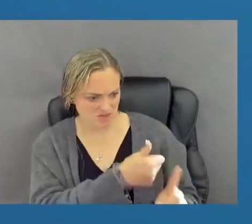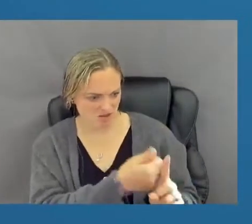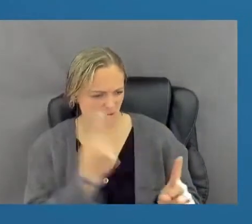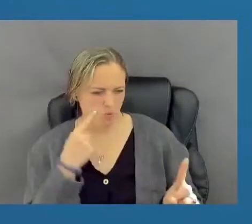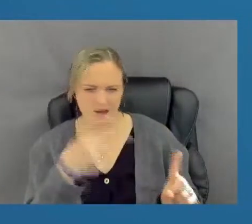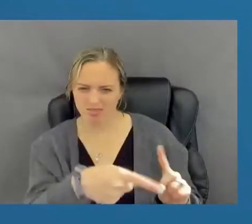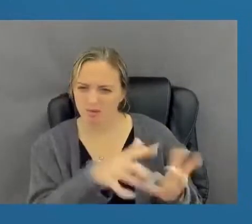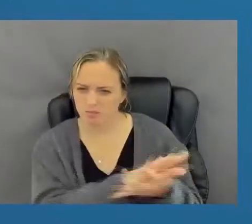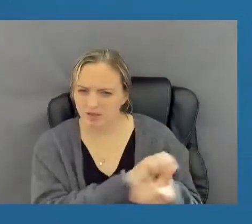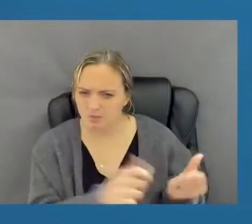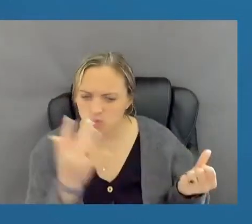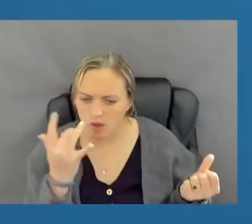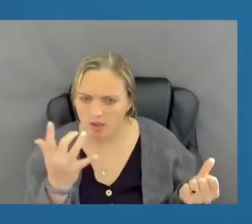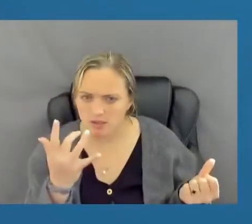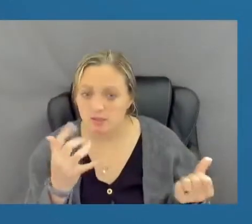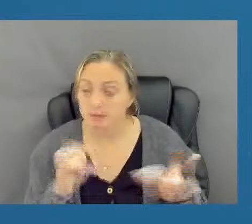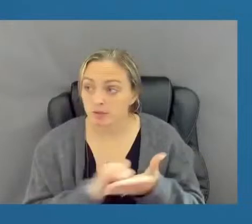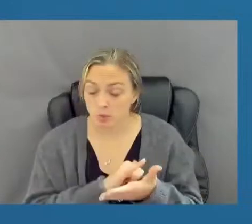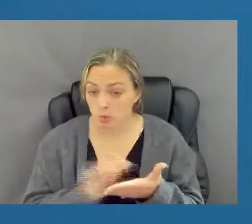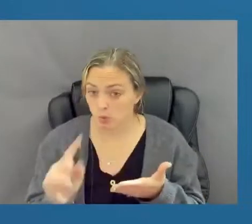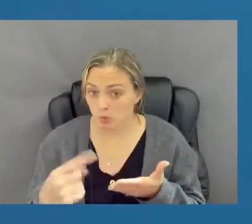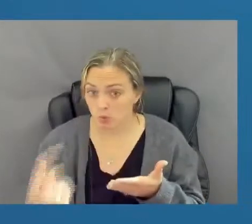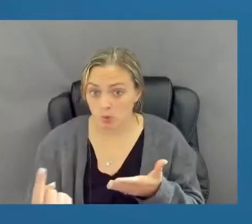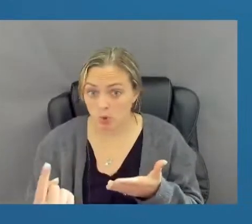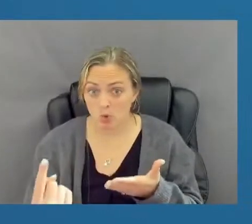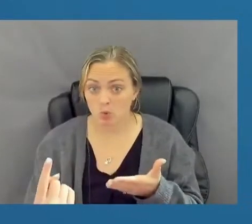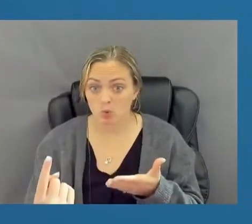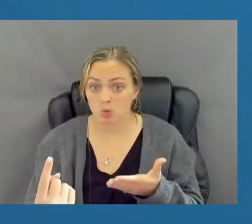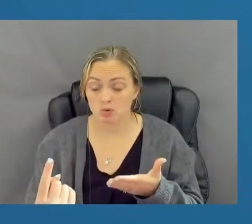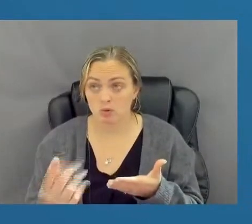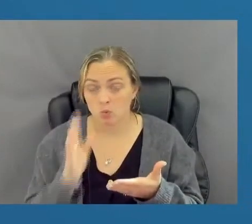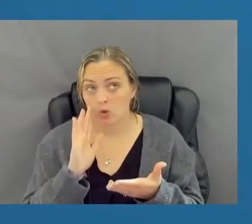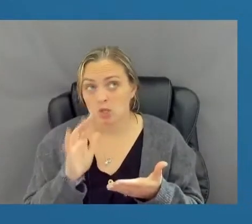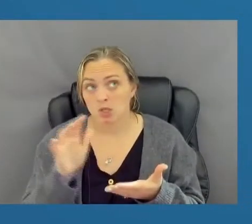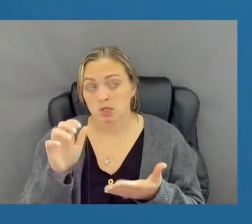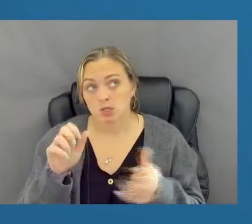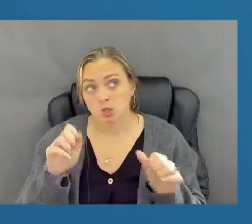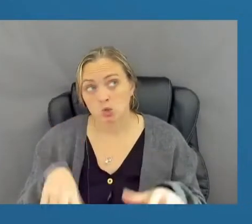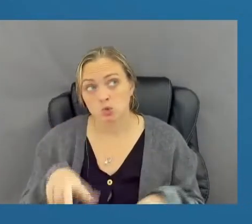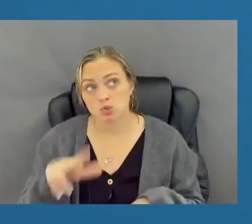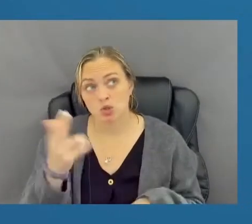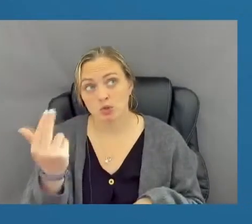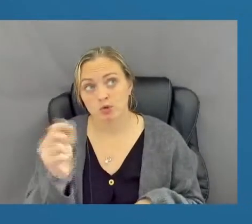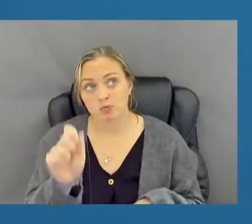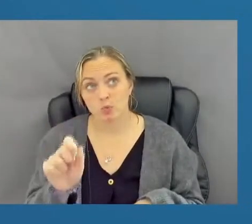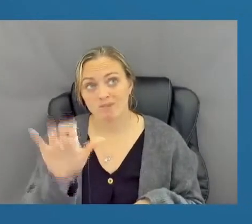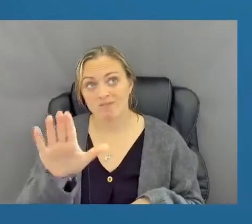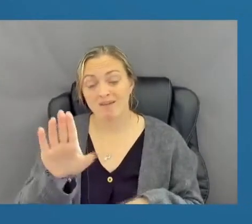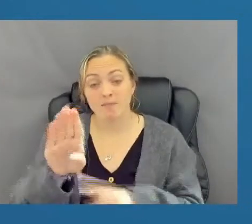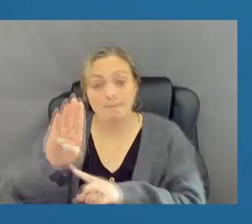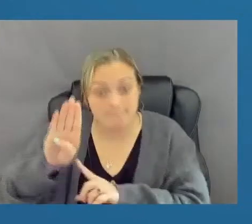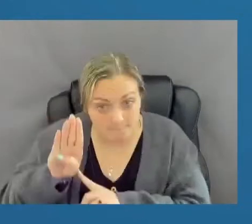State alone stands to lose $13.5 billion.